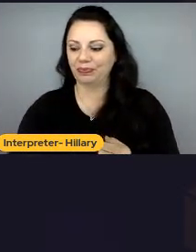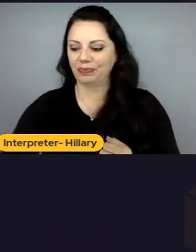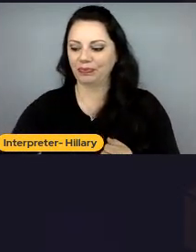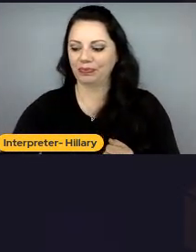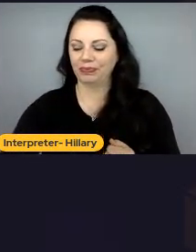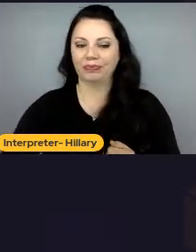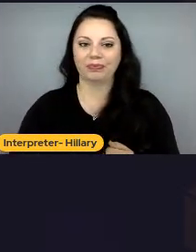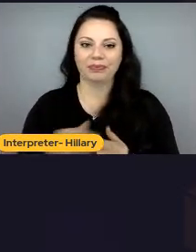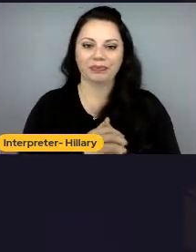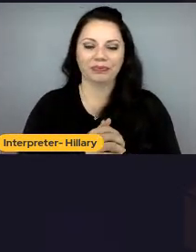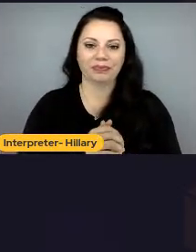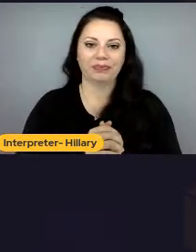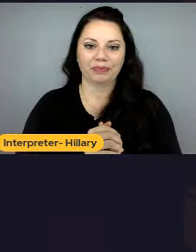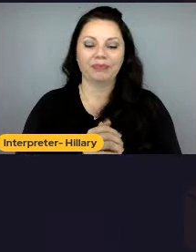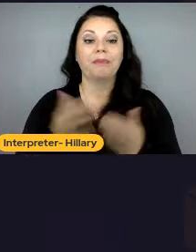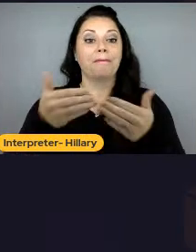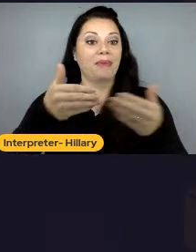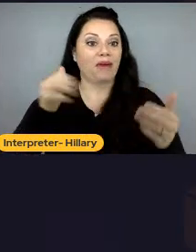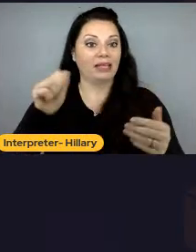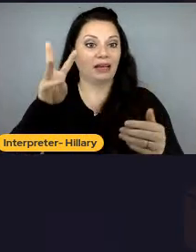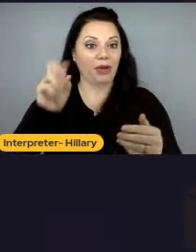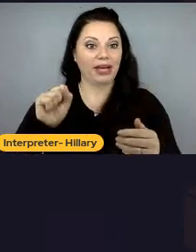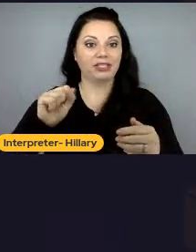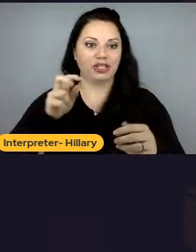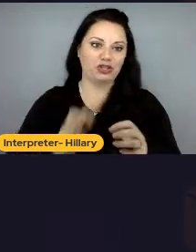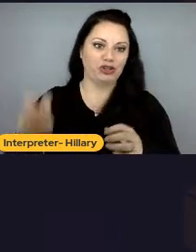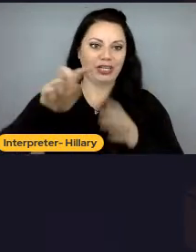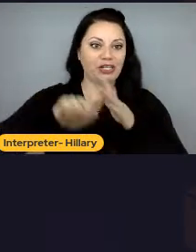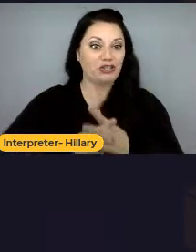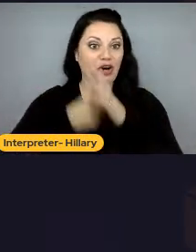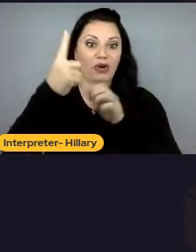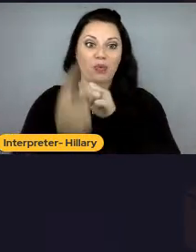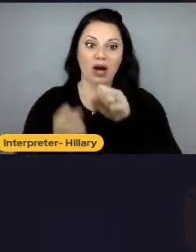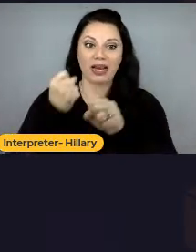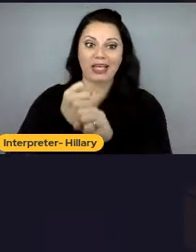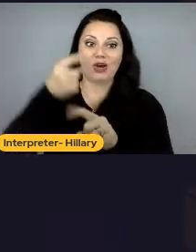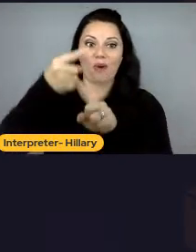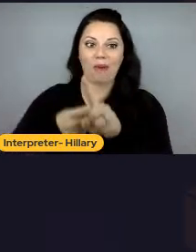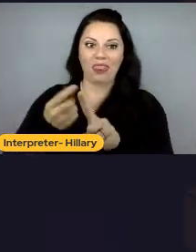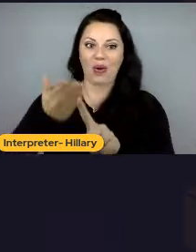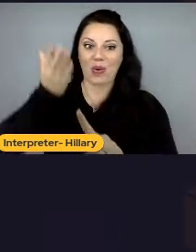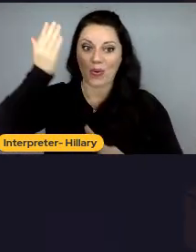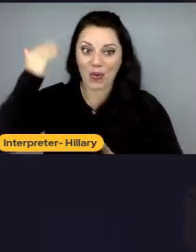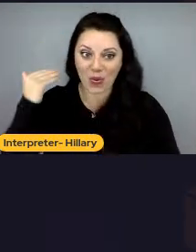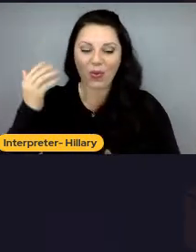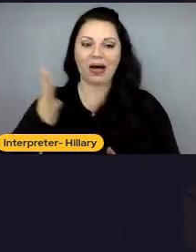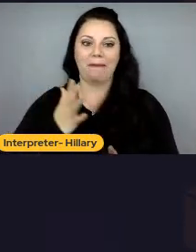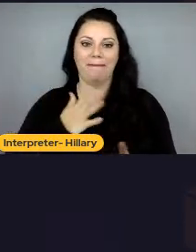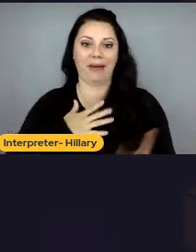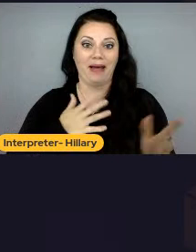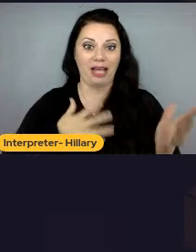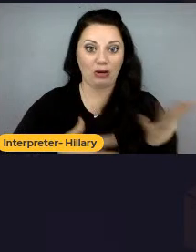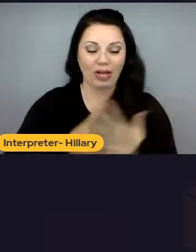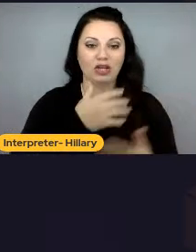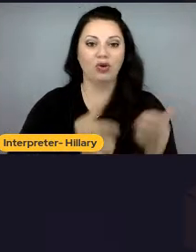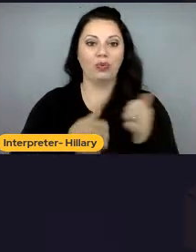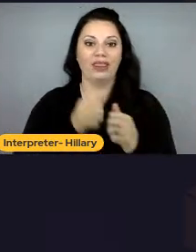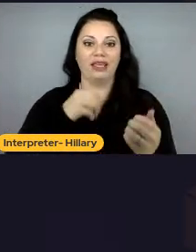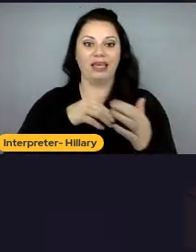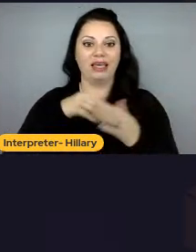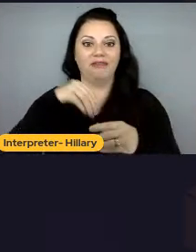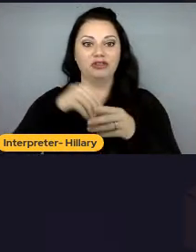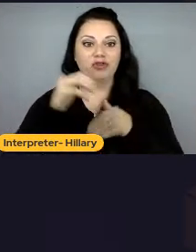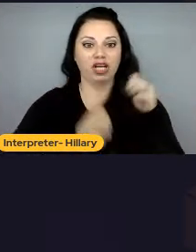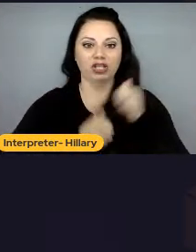So before my AWS journey, which started exactly 1 year and 1 month ago, my interactions with infrastructure were limited to logging on